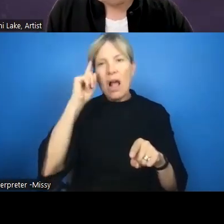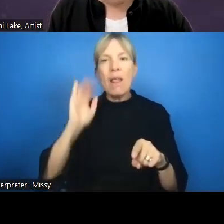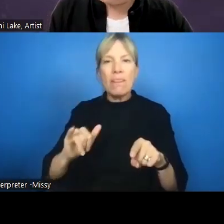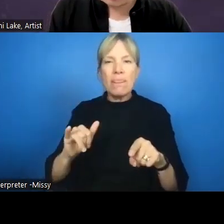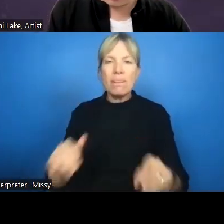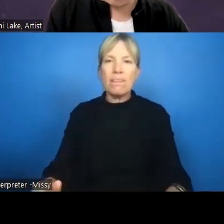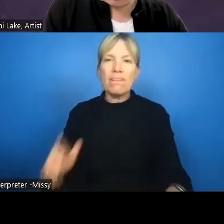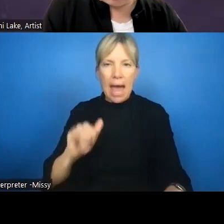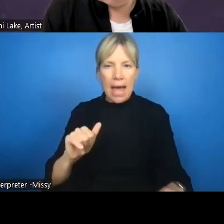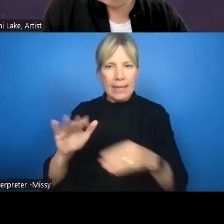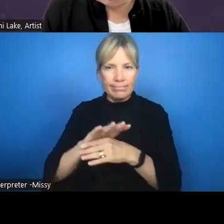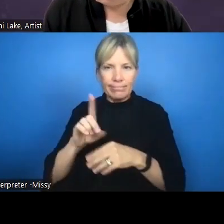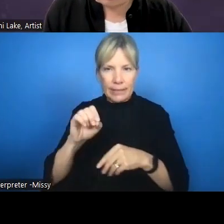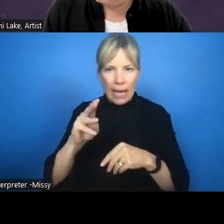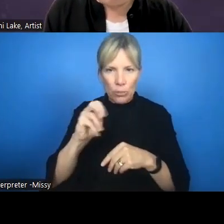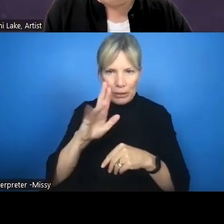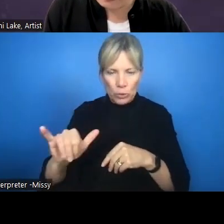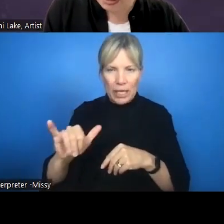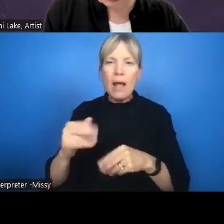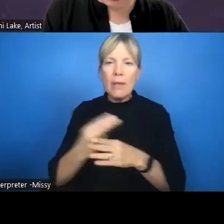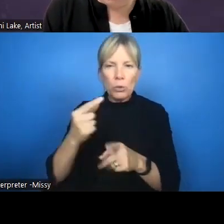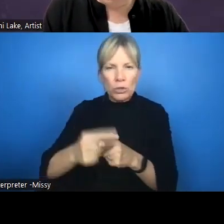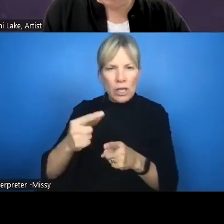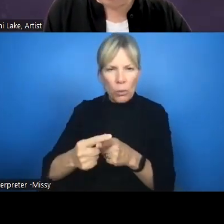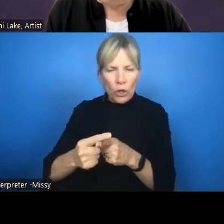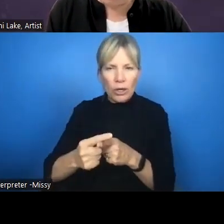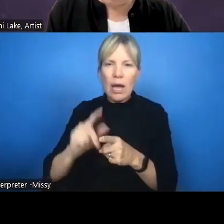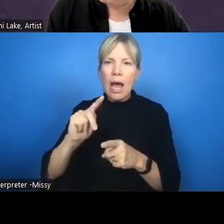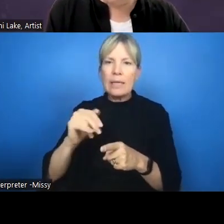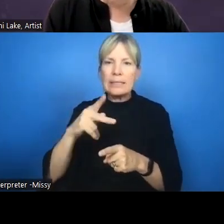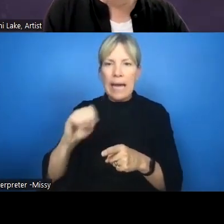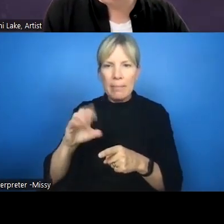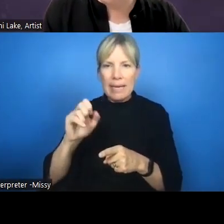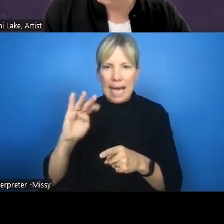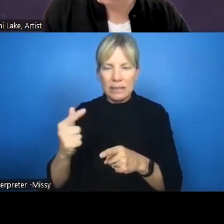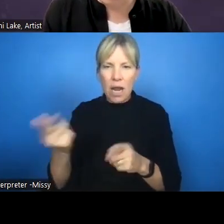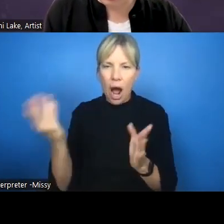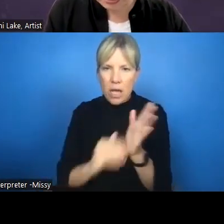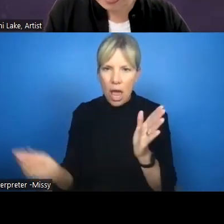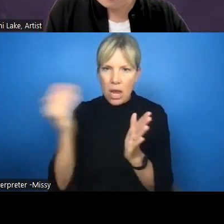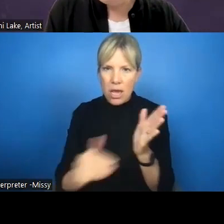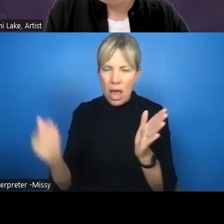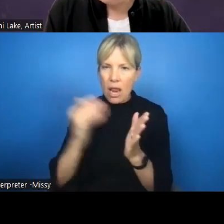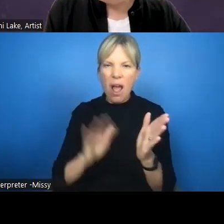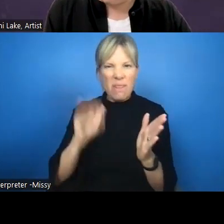the documentary, they use the word of the typecasting over and over, and then that word really hit my